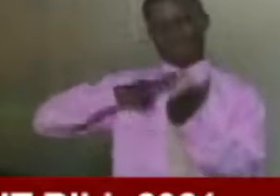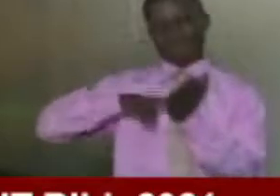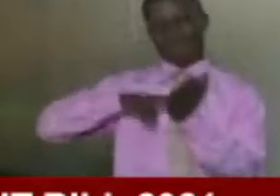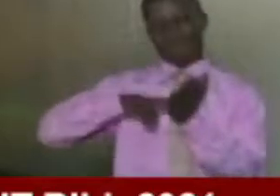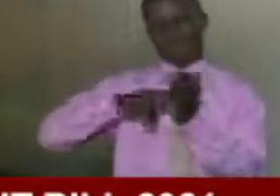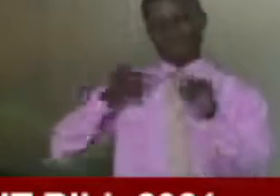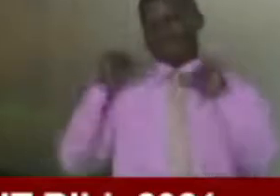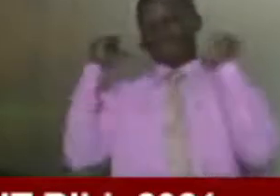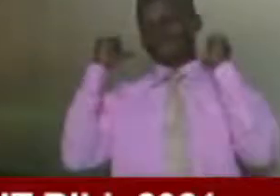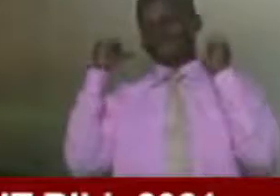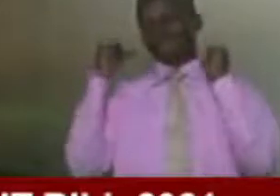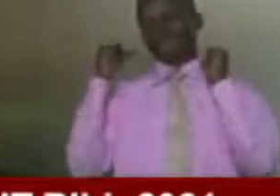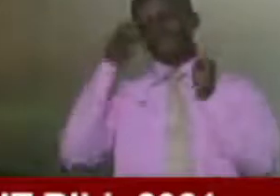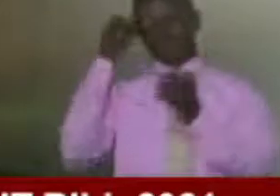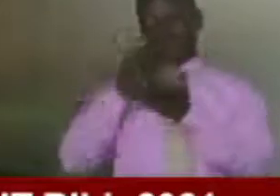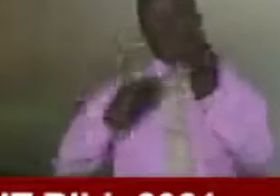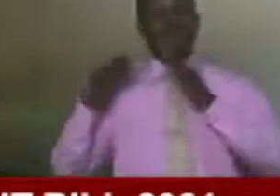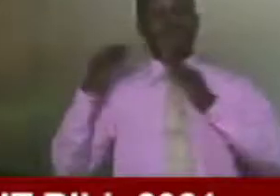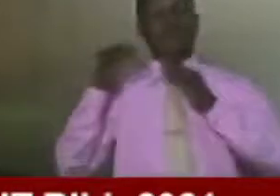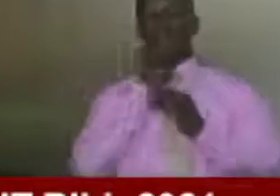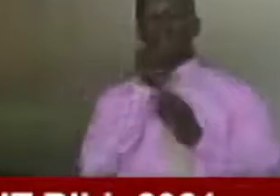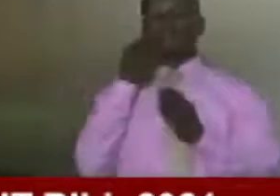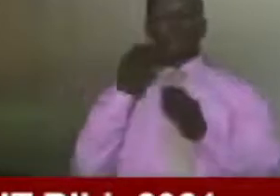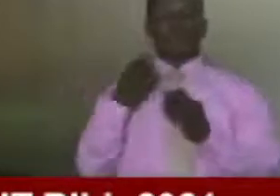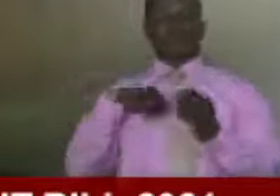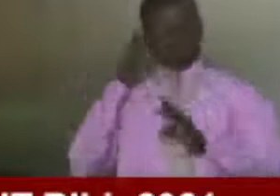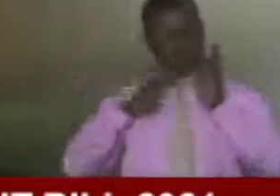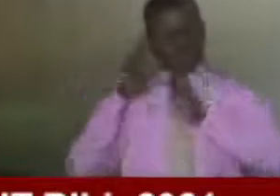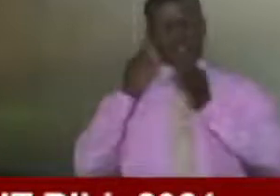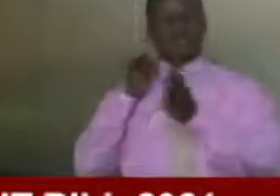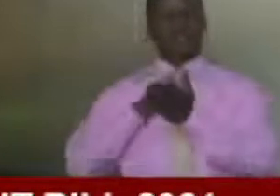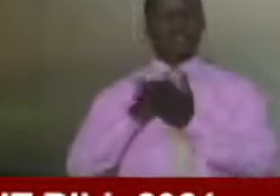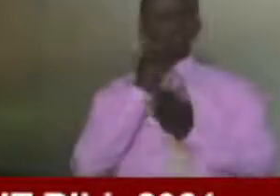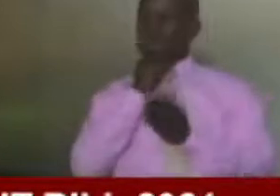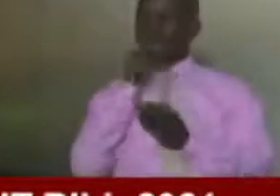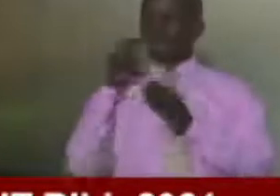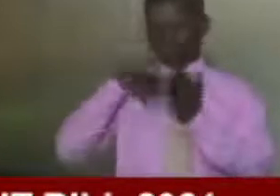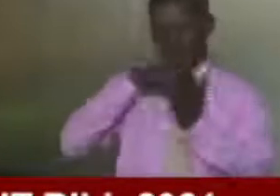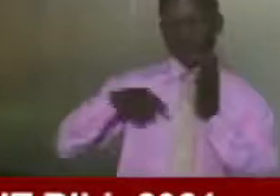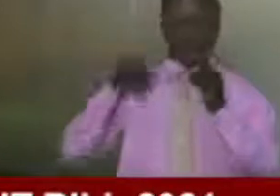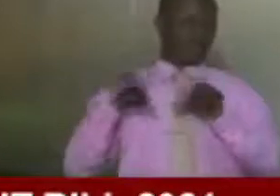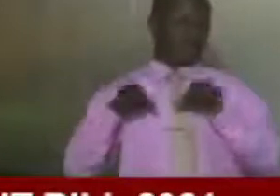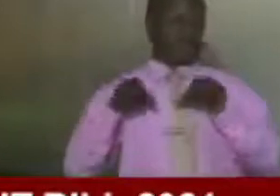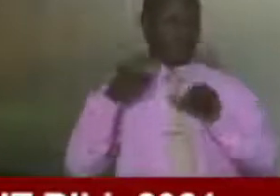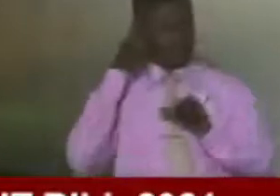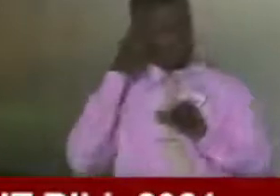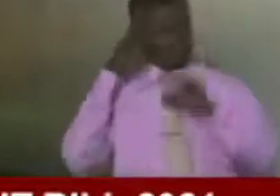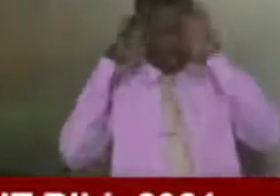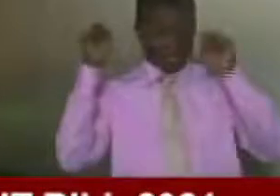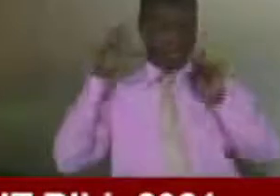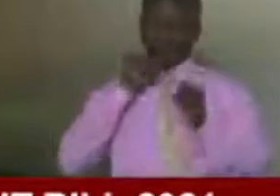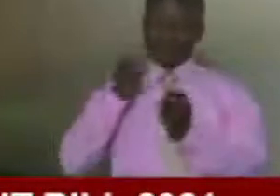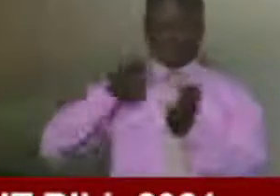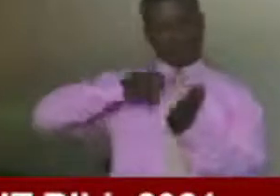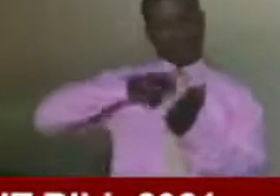errors. And we are worried that if those errors are not corrected, it might be a reason for the president not to assent to the bill. And some of them are